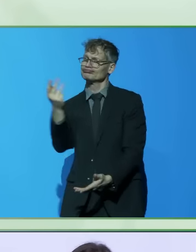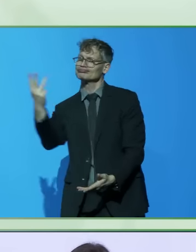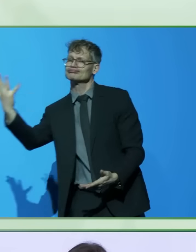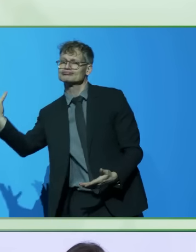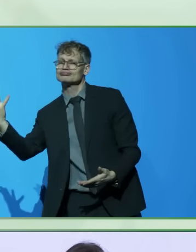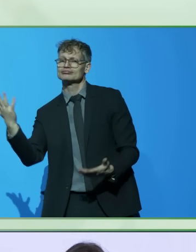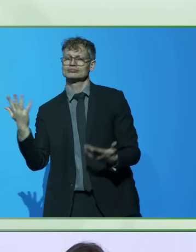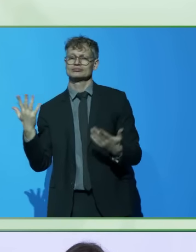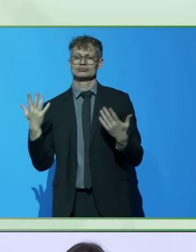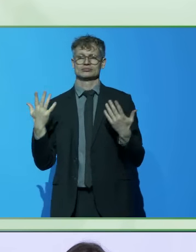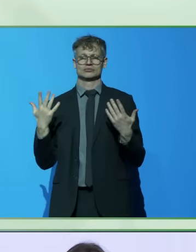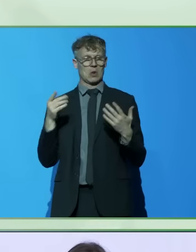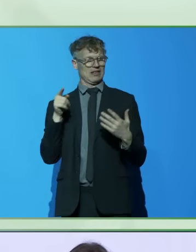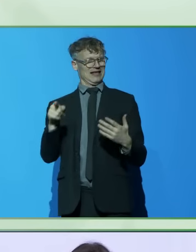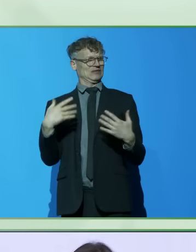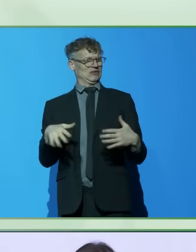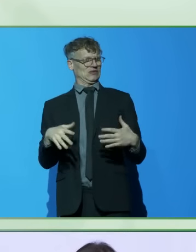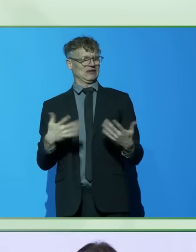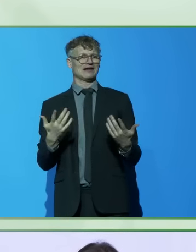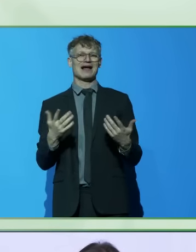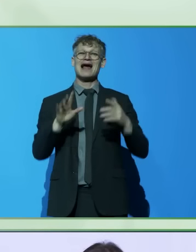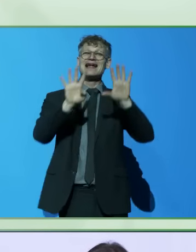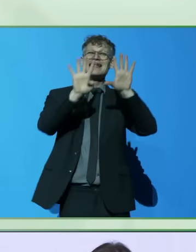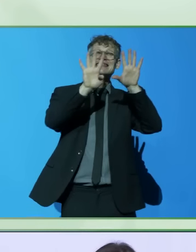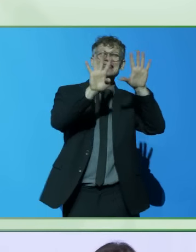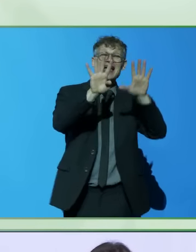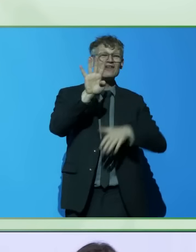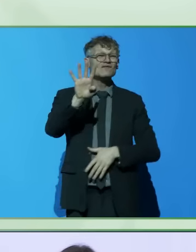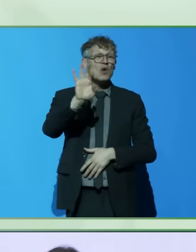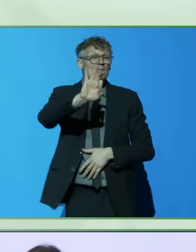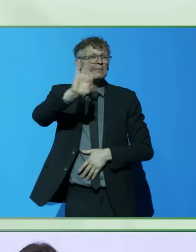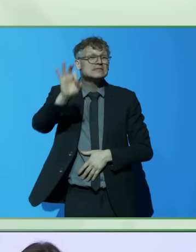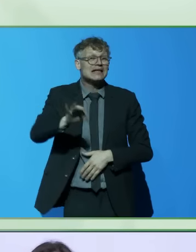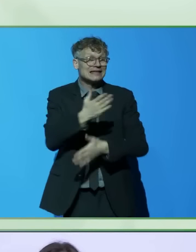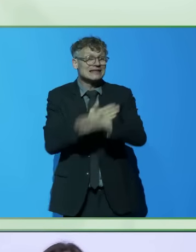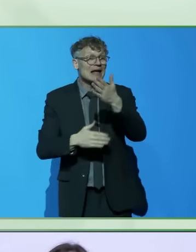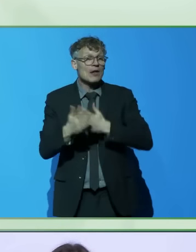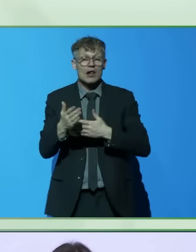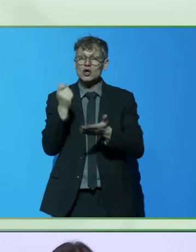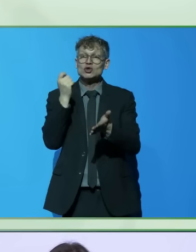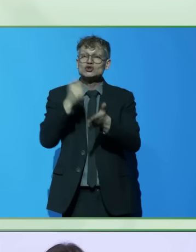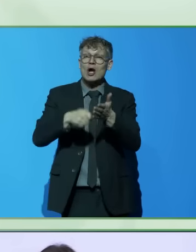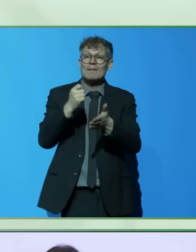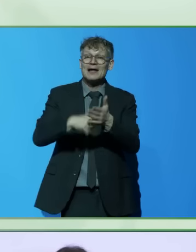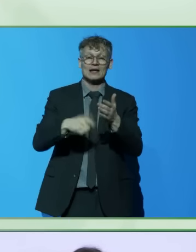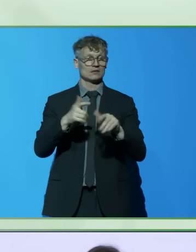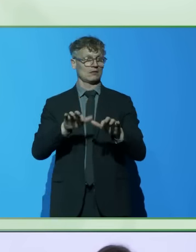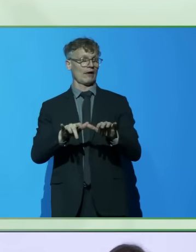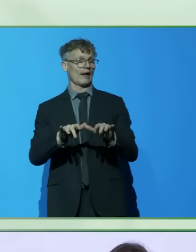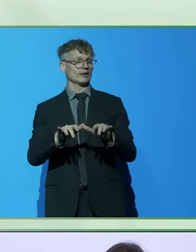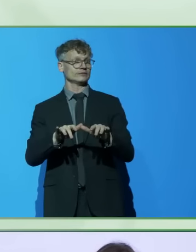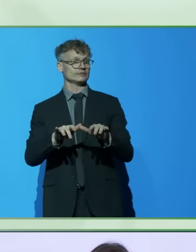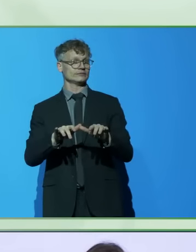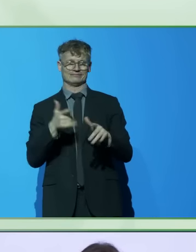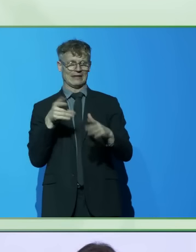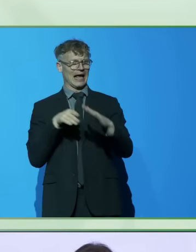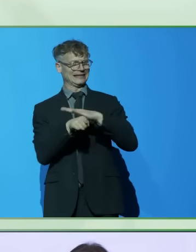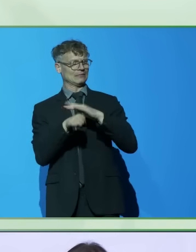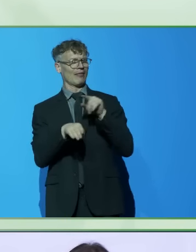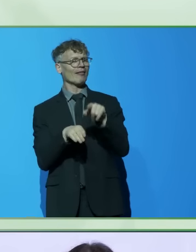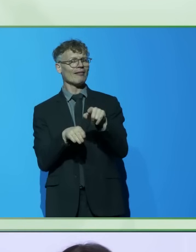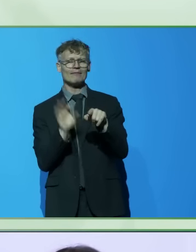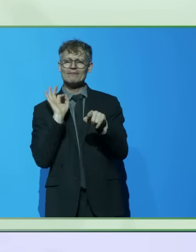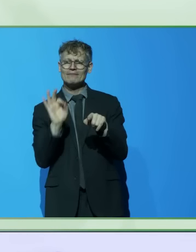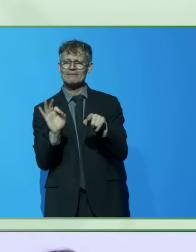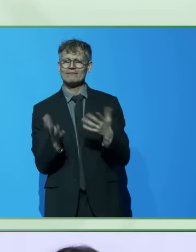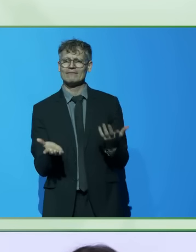people shop online because retail is still deeply inaccessible. Within this white paper, we have also open sourced and developed our framework, which you can